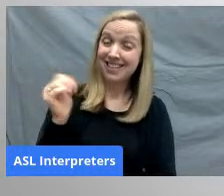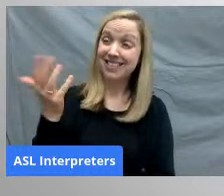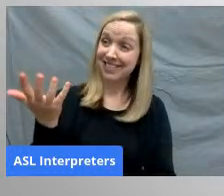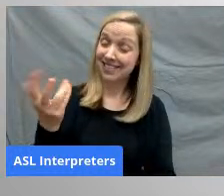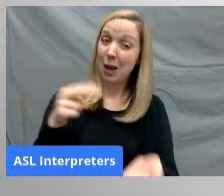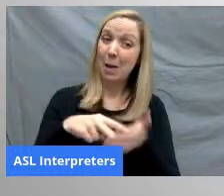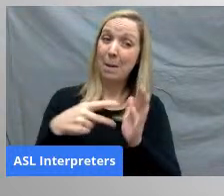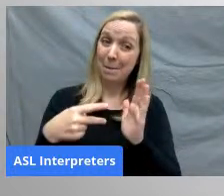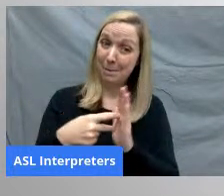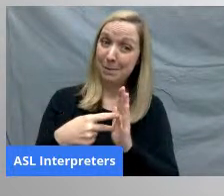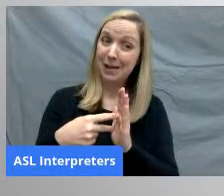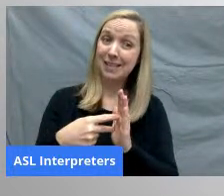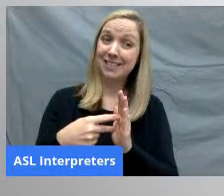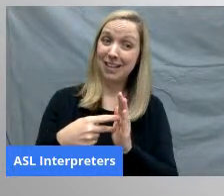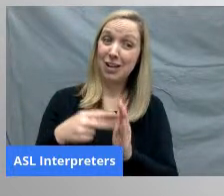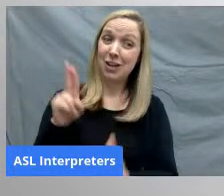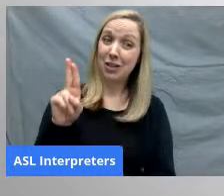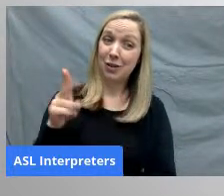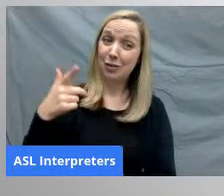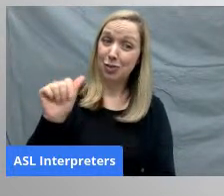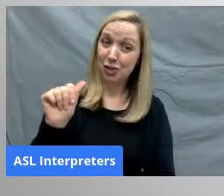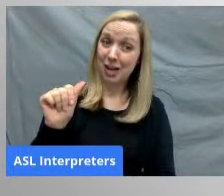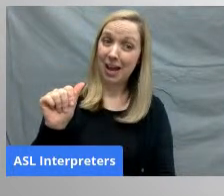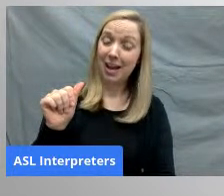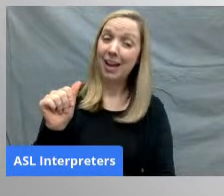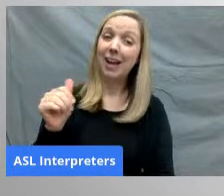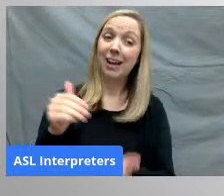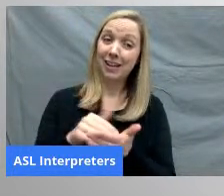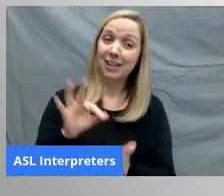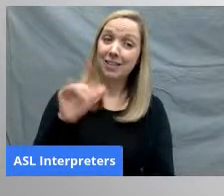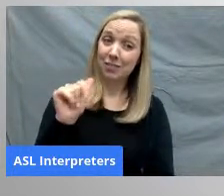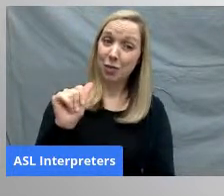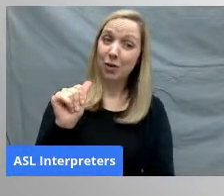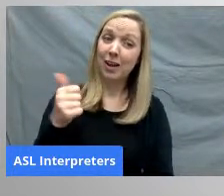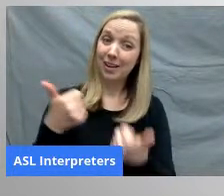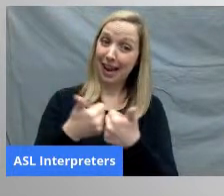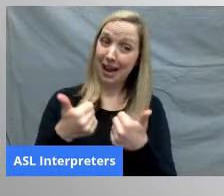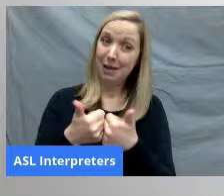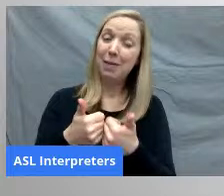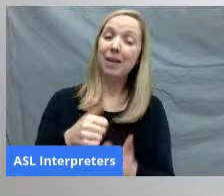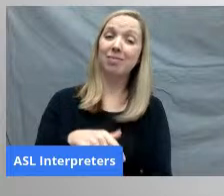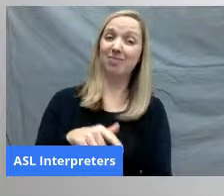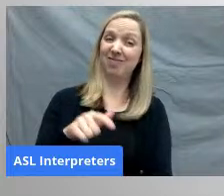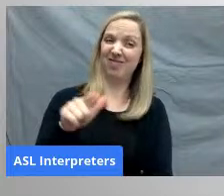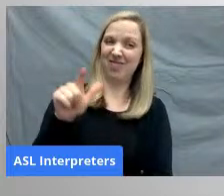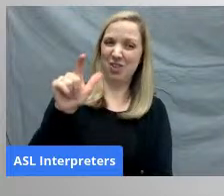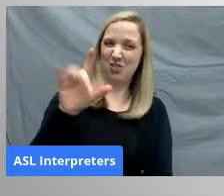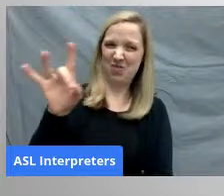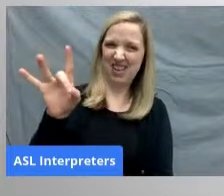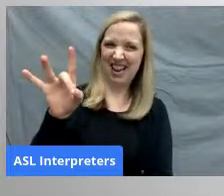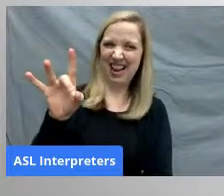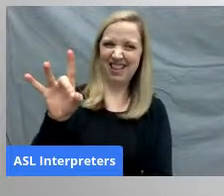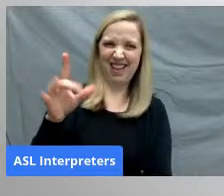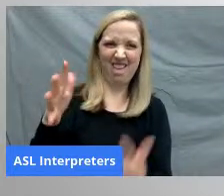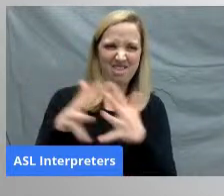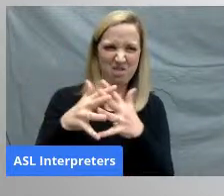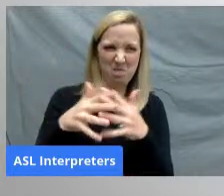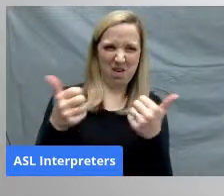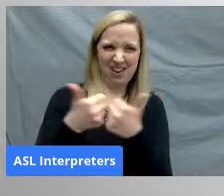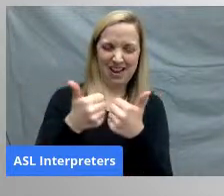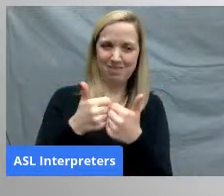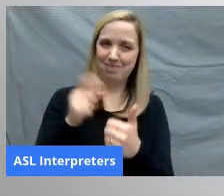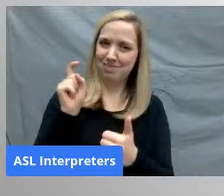that Georgia-Florida October 29th fall break should remain on the calendar. As you all know, we did do a survey with our